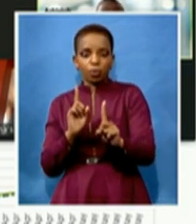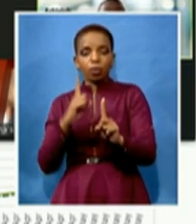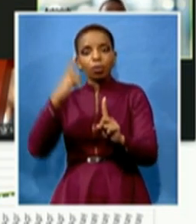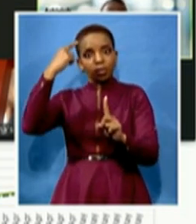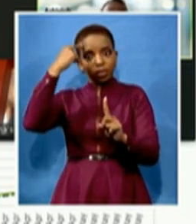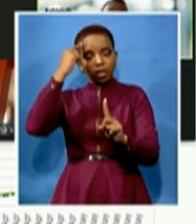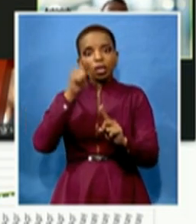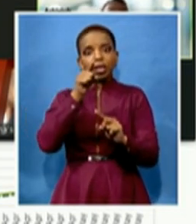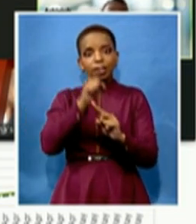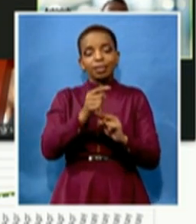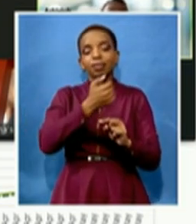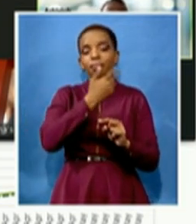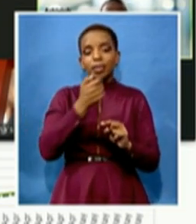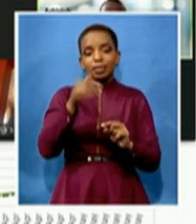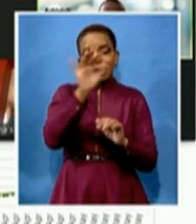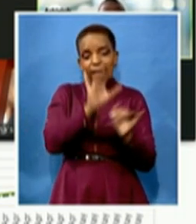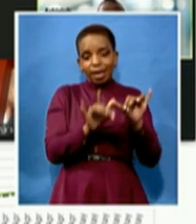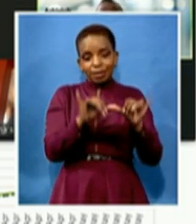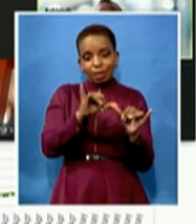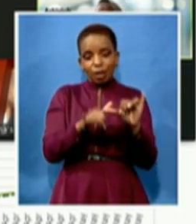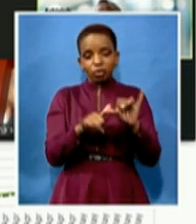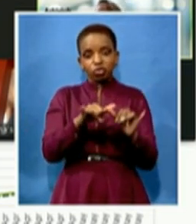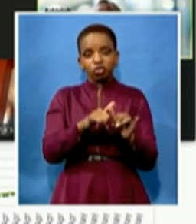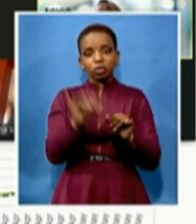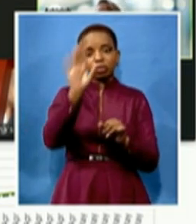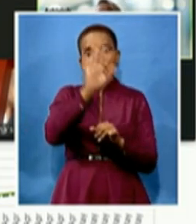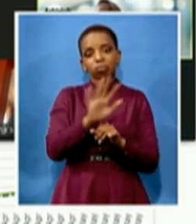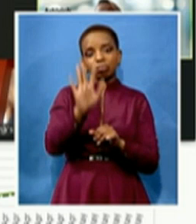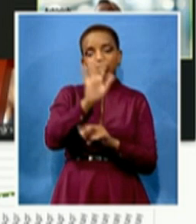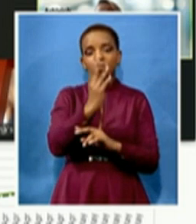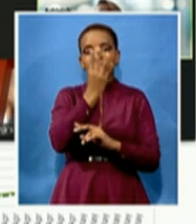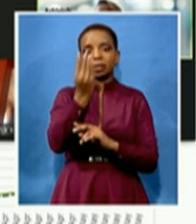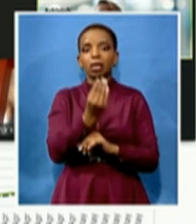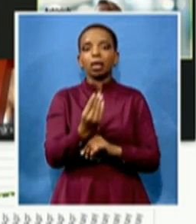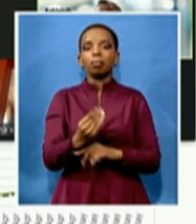However, depending on how this spreads, as well as the way that